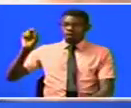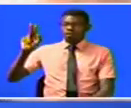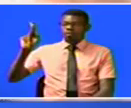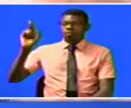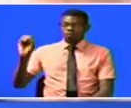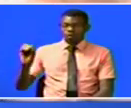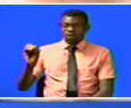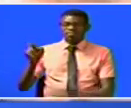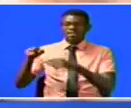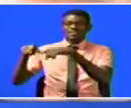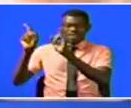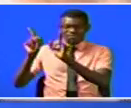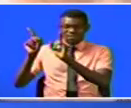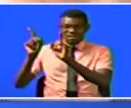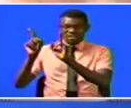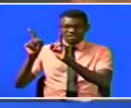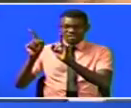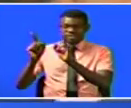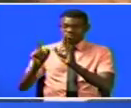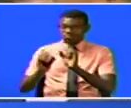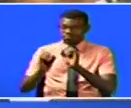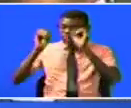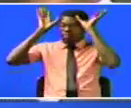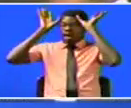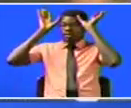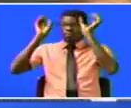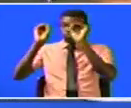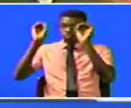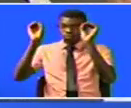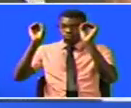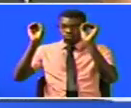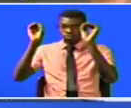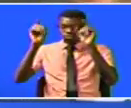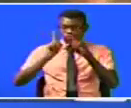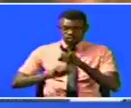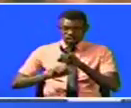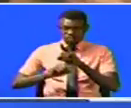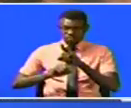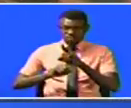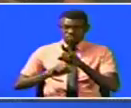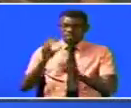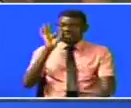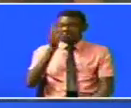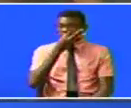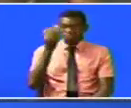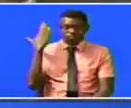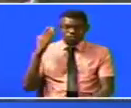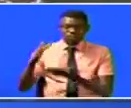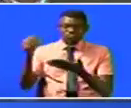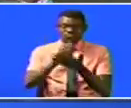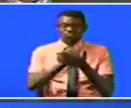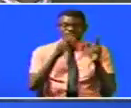must certainly not have been surprised when retired President Mwai Kibaki picked him on